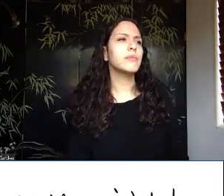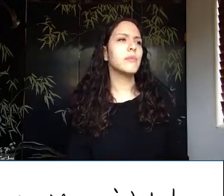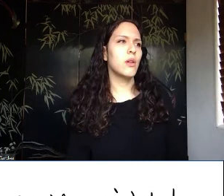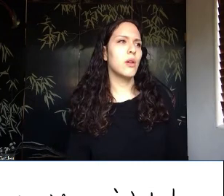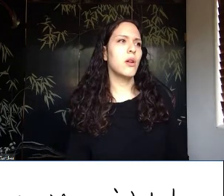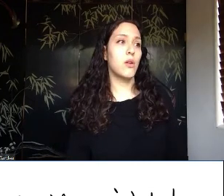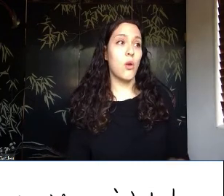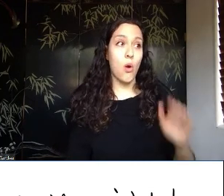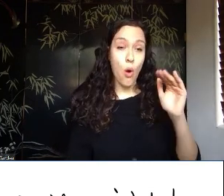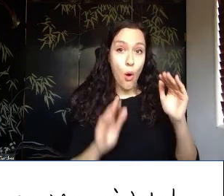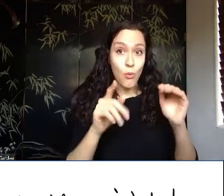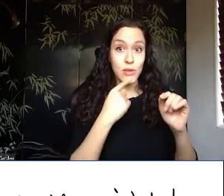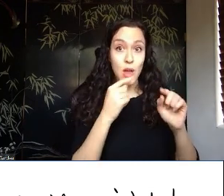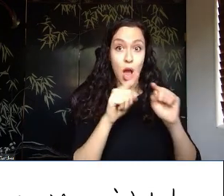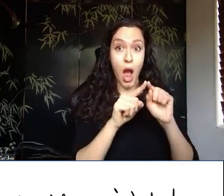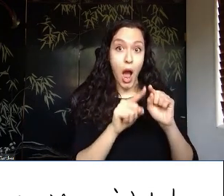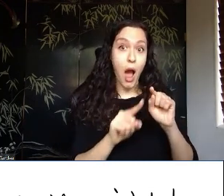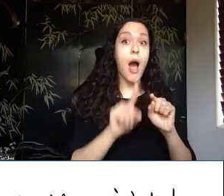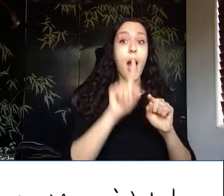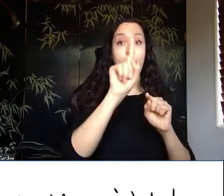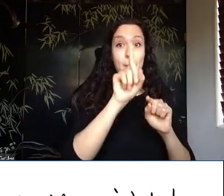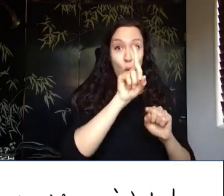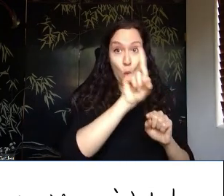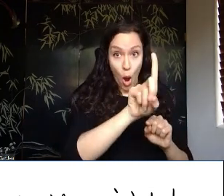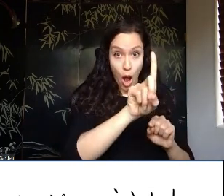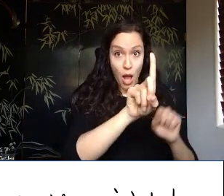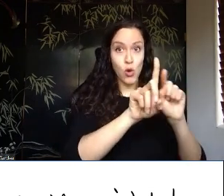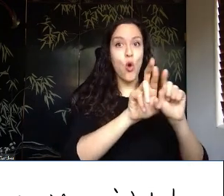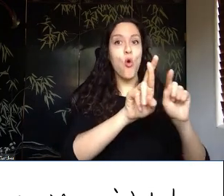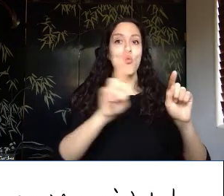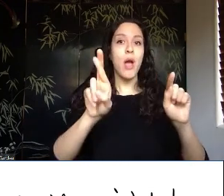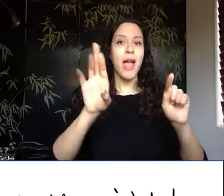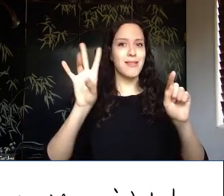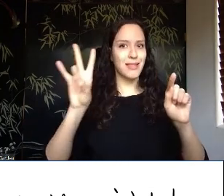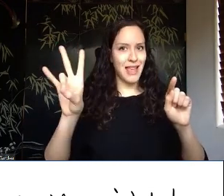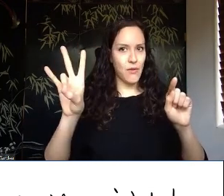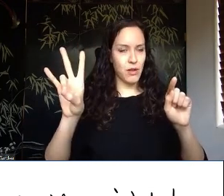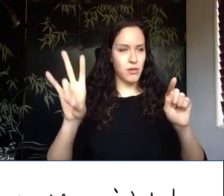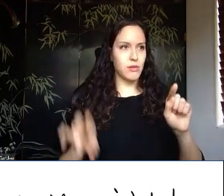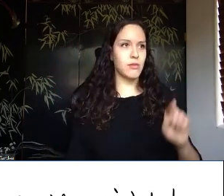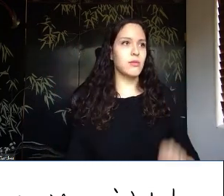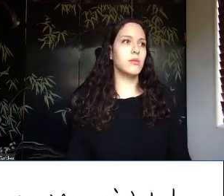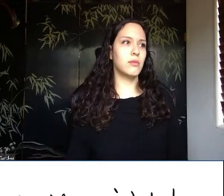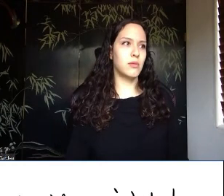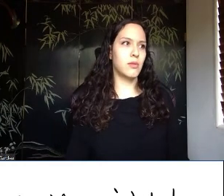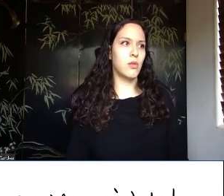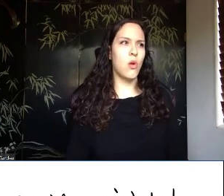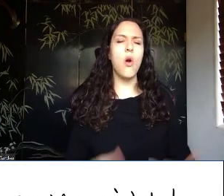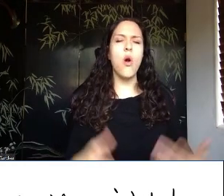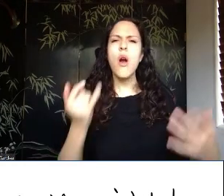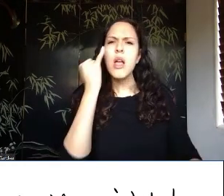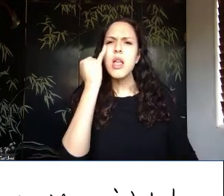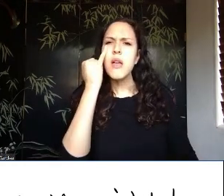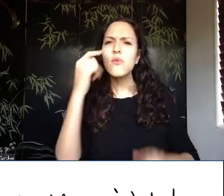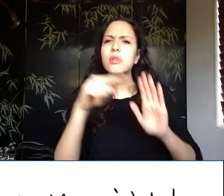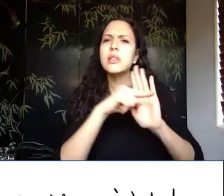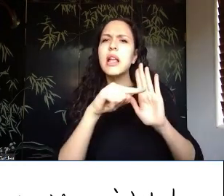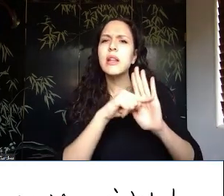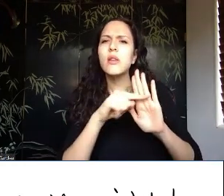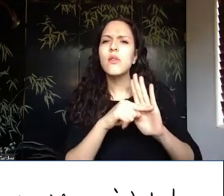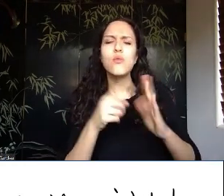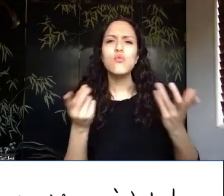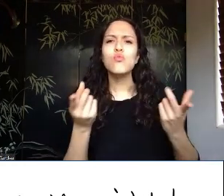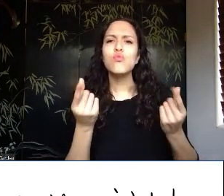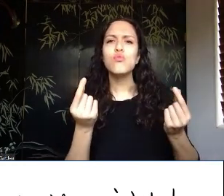Hopefully you said up 1 to the right 7. But what if I did this? If I put a negative on the 1, what would you